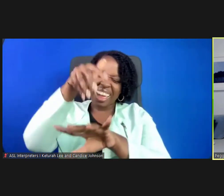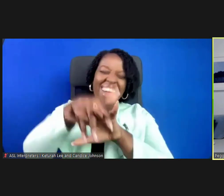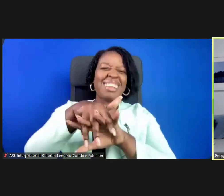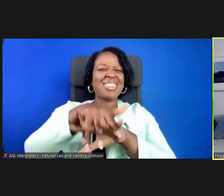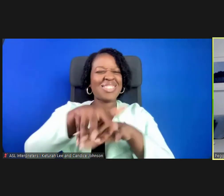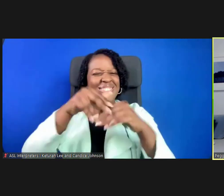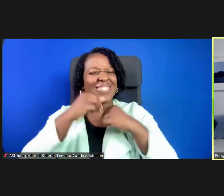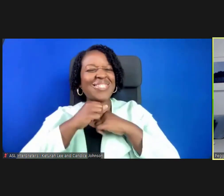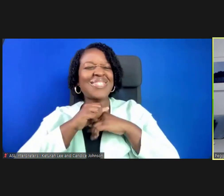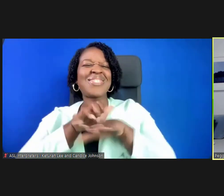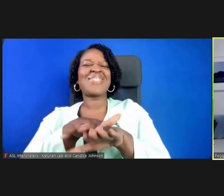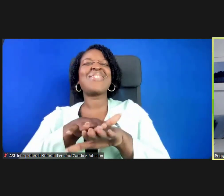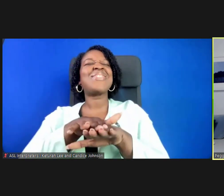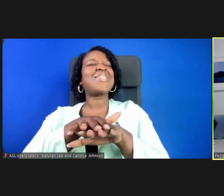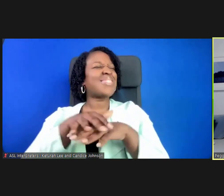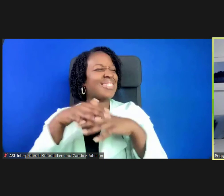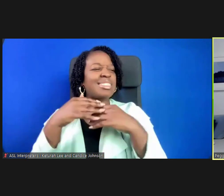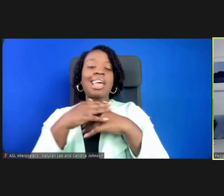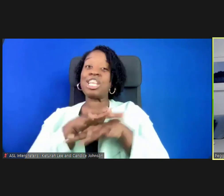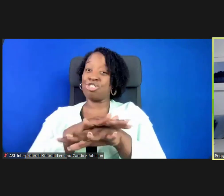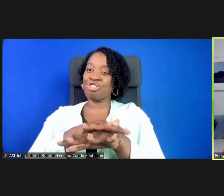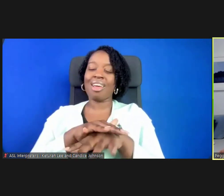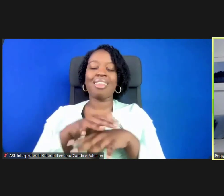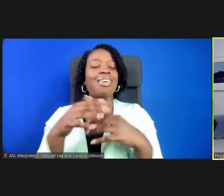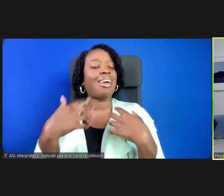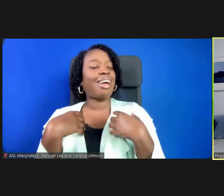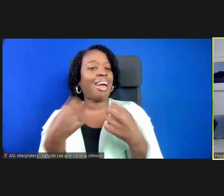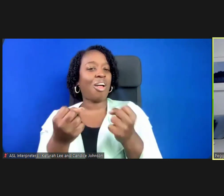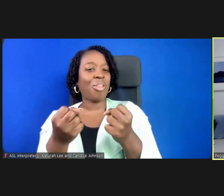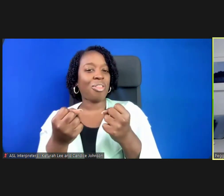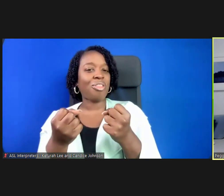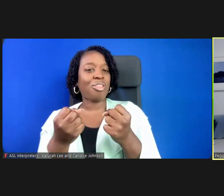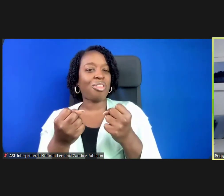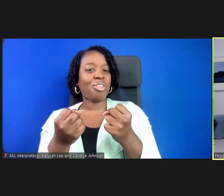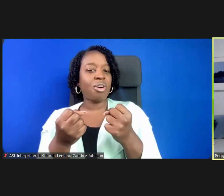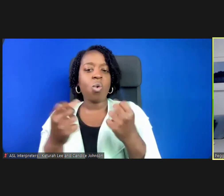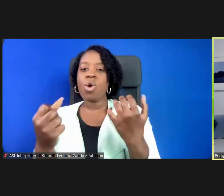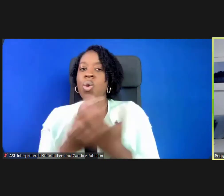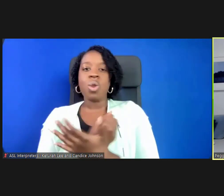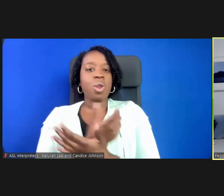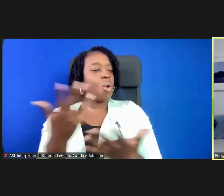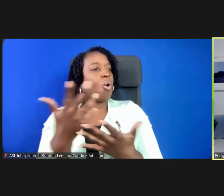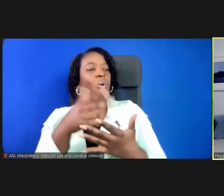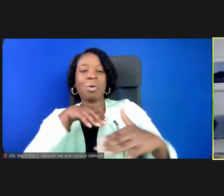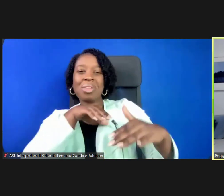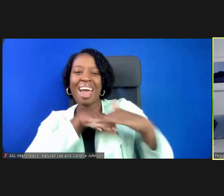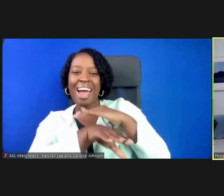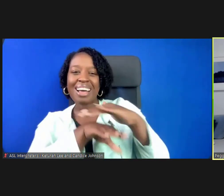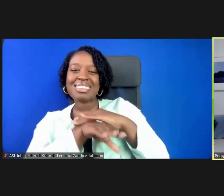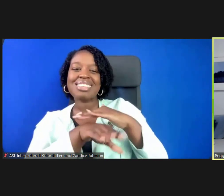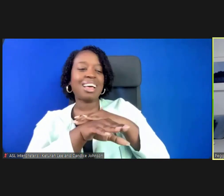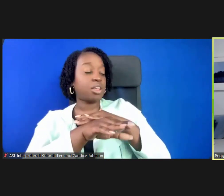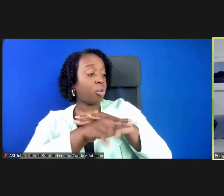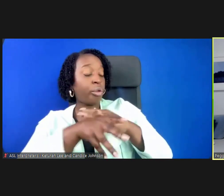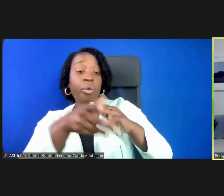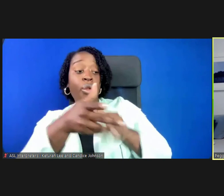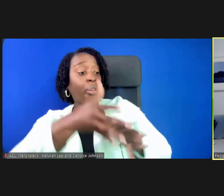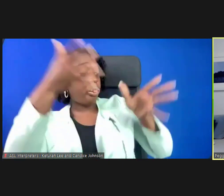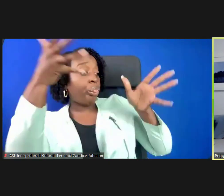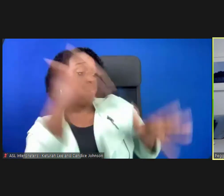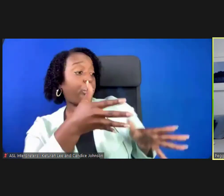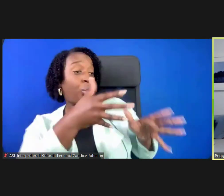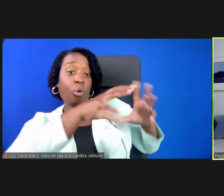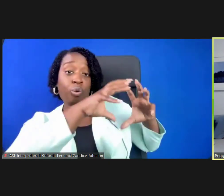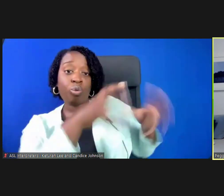we create a system where no one falls through the cracks or is left behind. I know that's a tall order, but clearly we